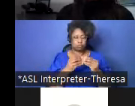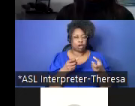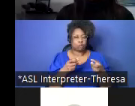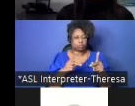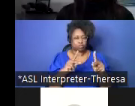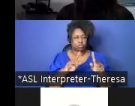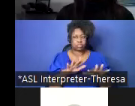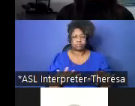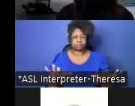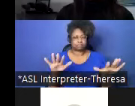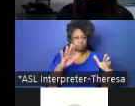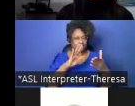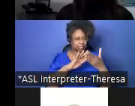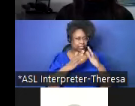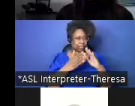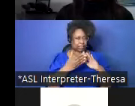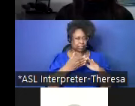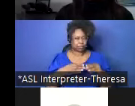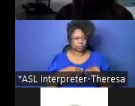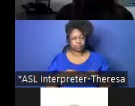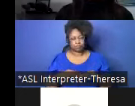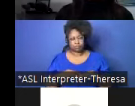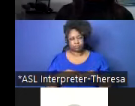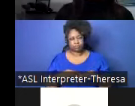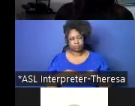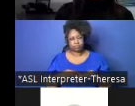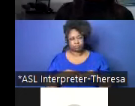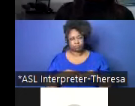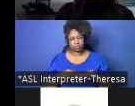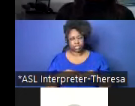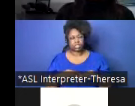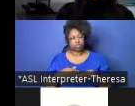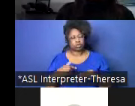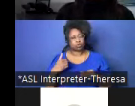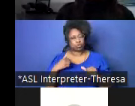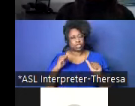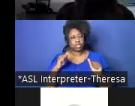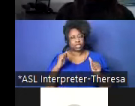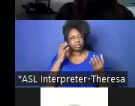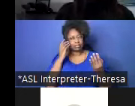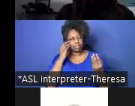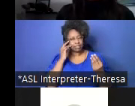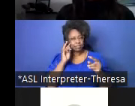And that's a way that we could consider those types of partnerships.